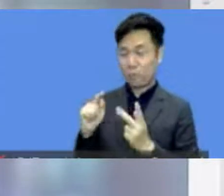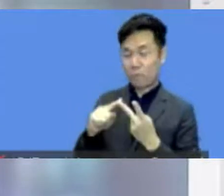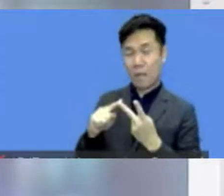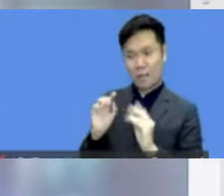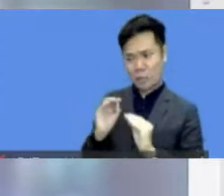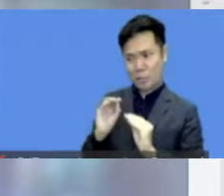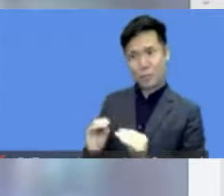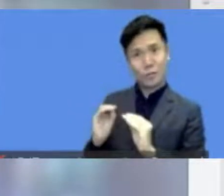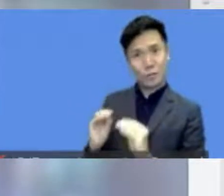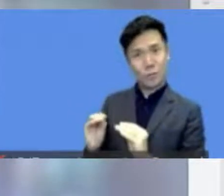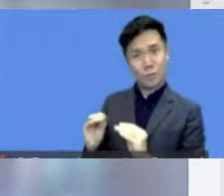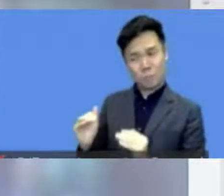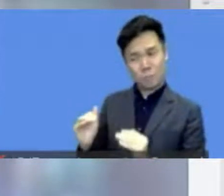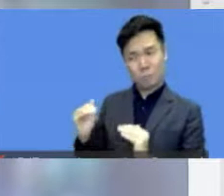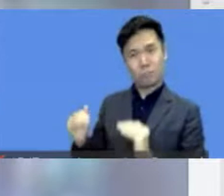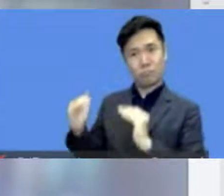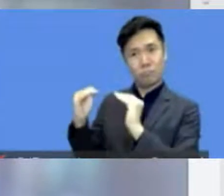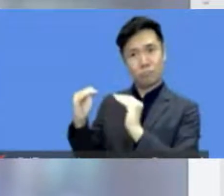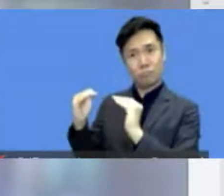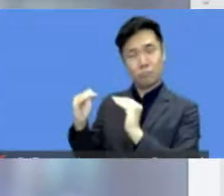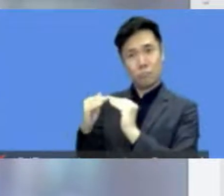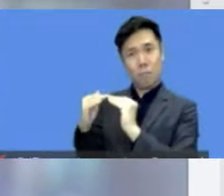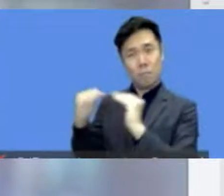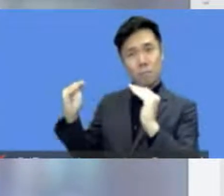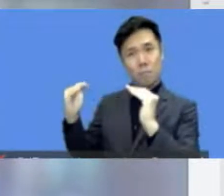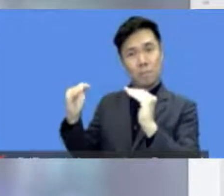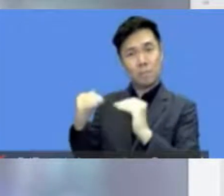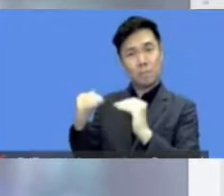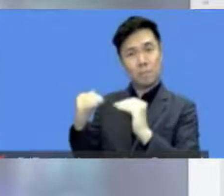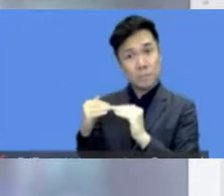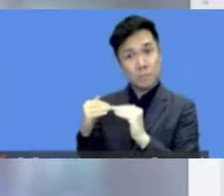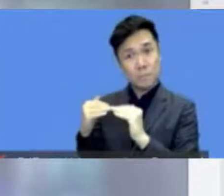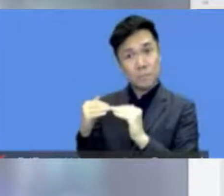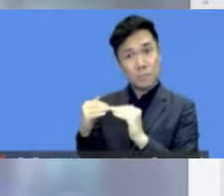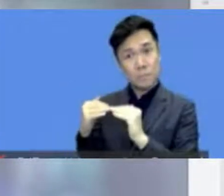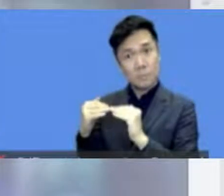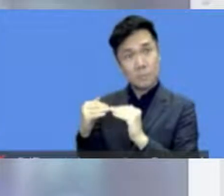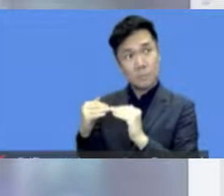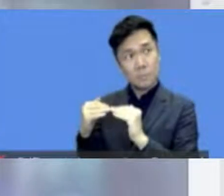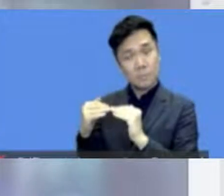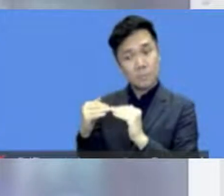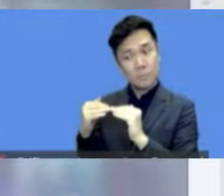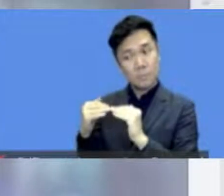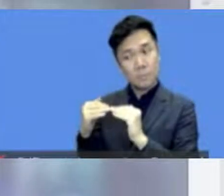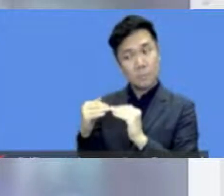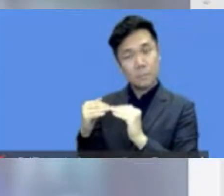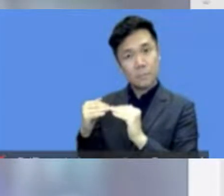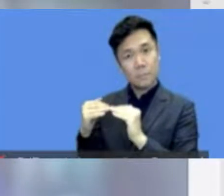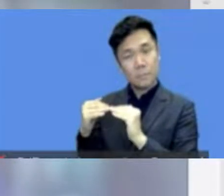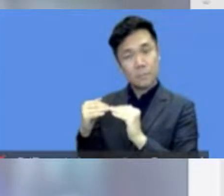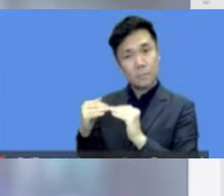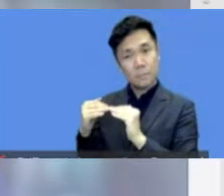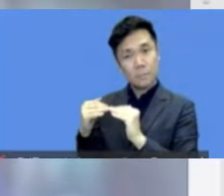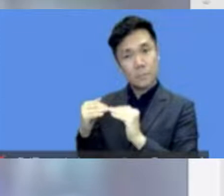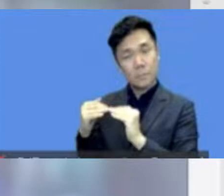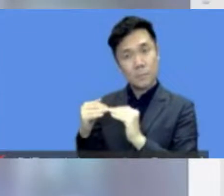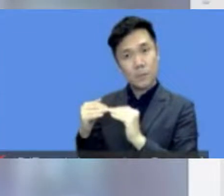be equal, and also why people are lacking and also stucking